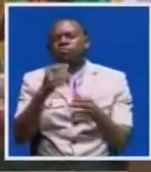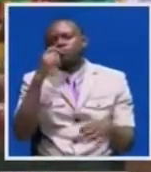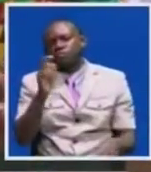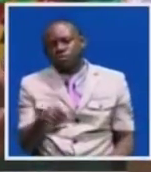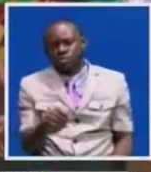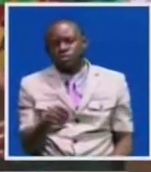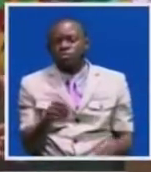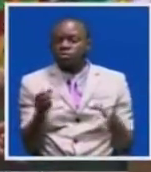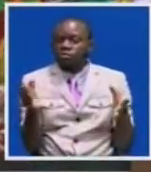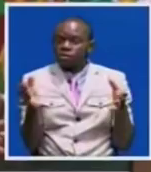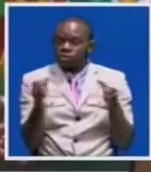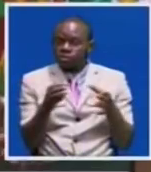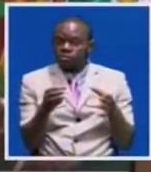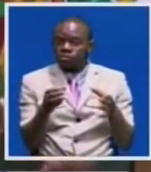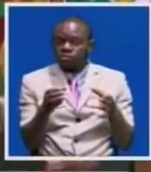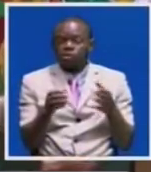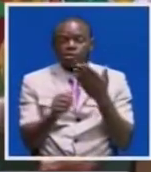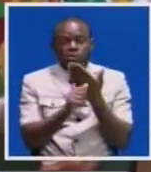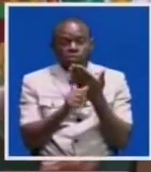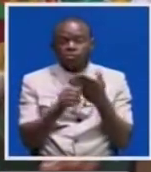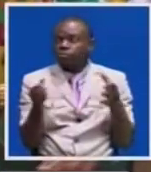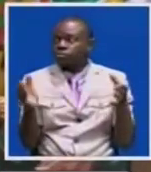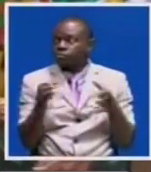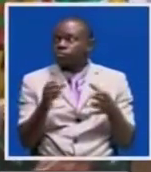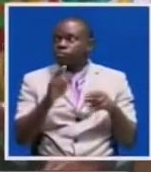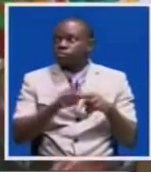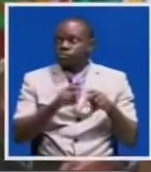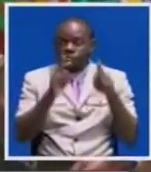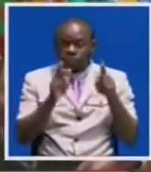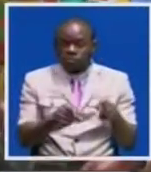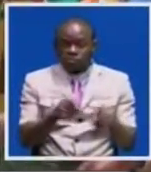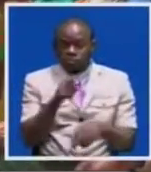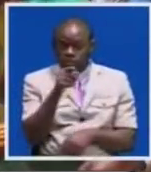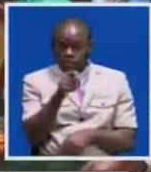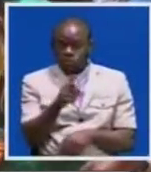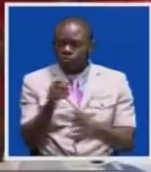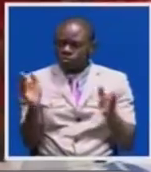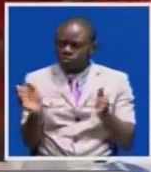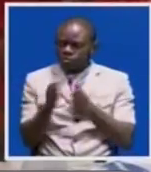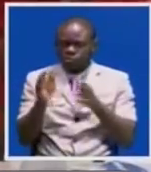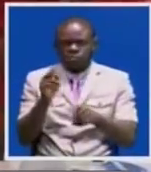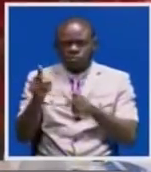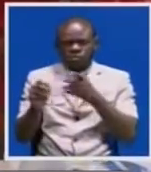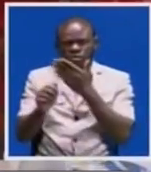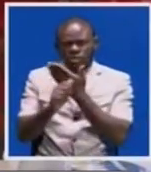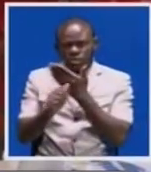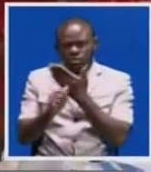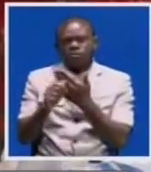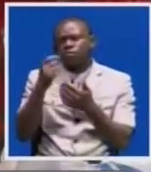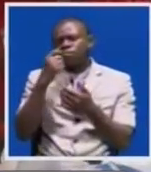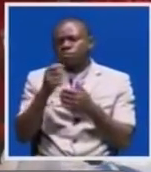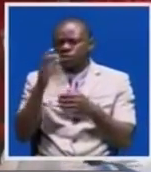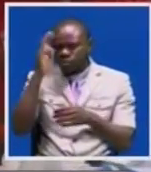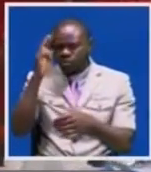Mono Simagoloi urged all Kafiwa residents to remain true to the national values and principles of the